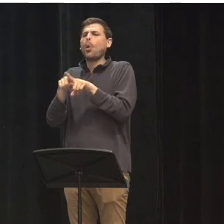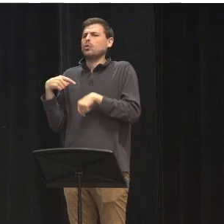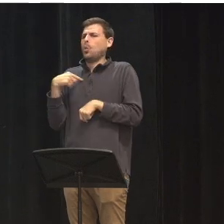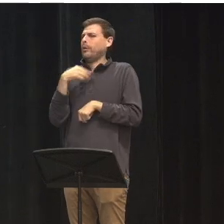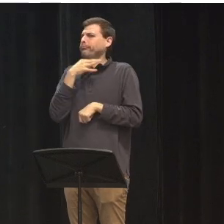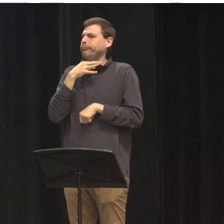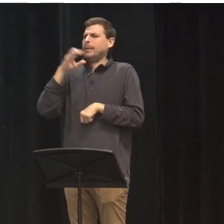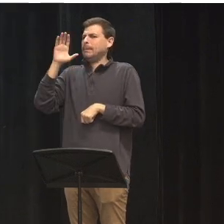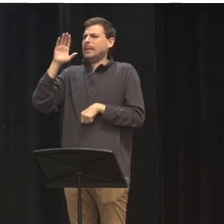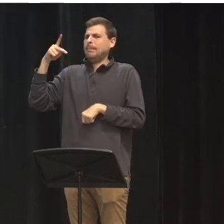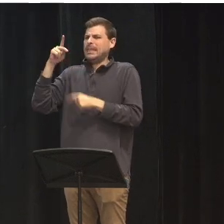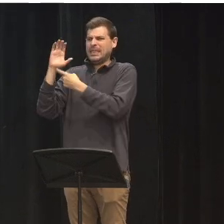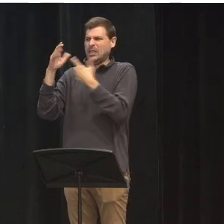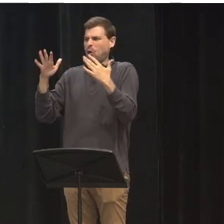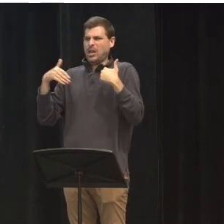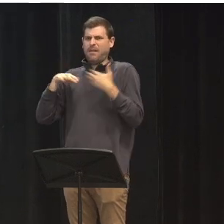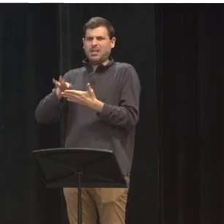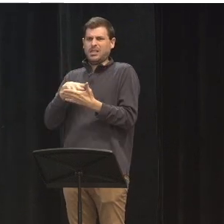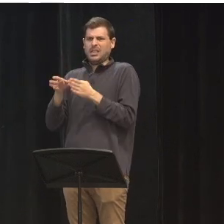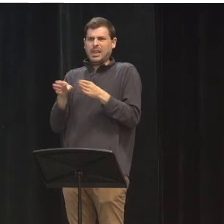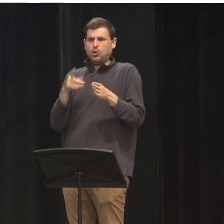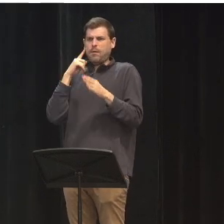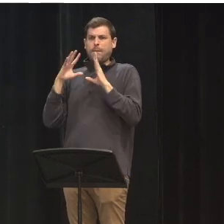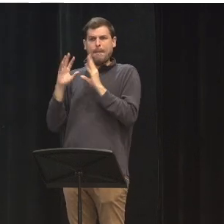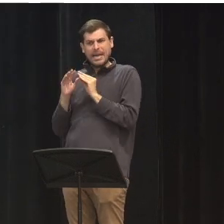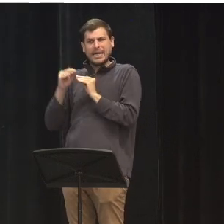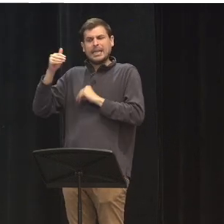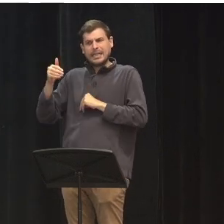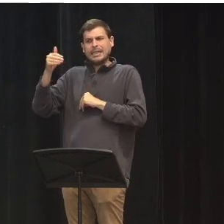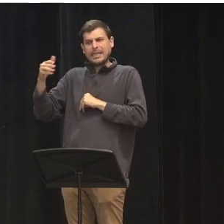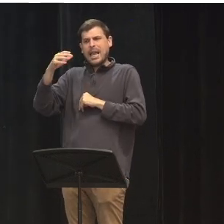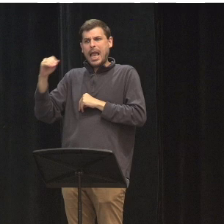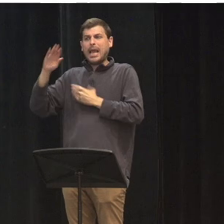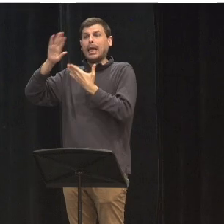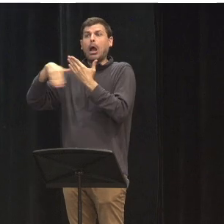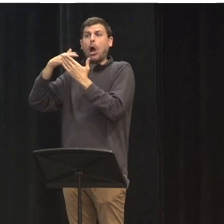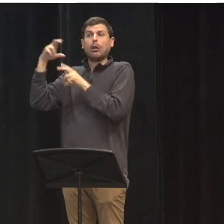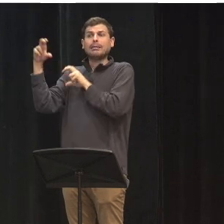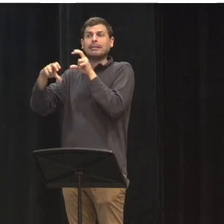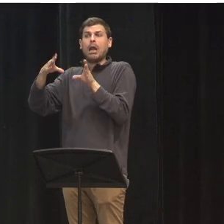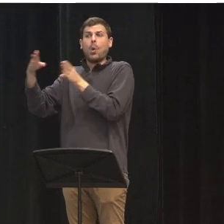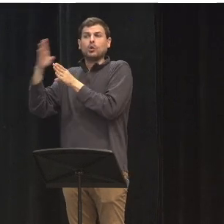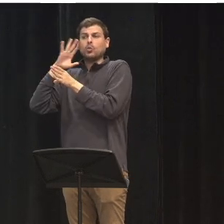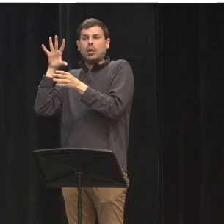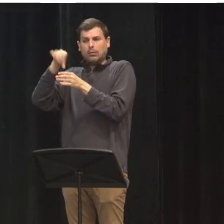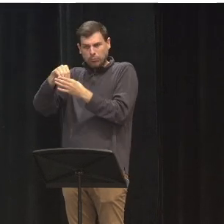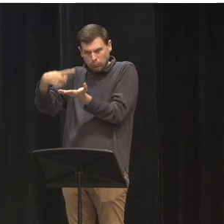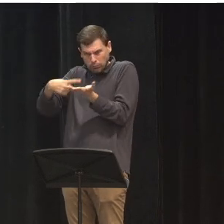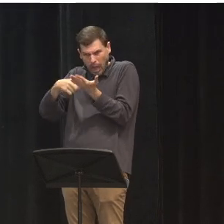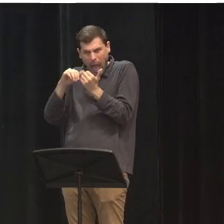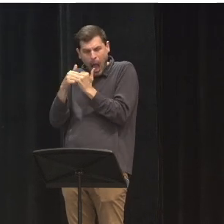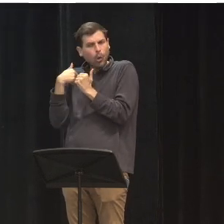Battery Park City Authority scheduled the promised meeting with all stakeholders to review how the project will be integrated into